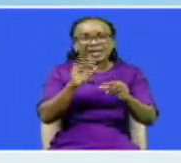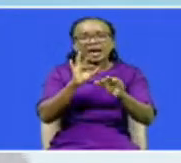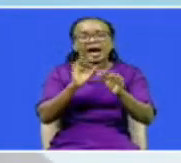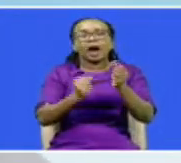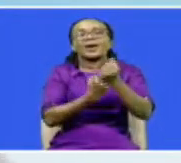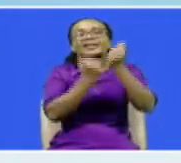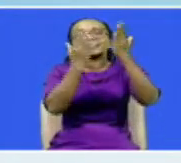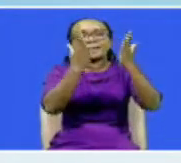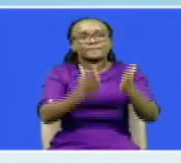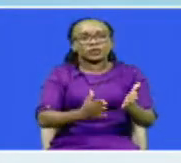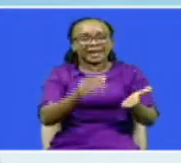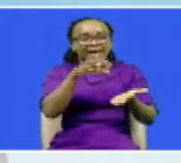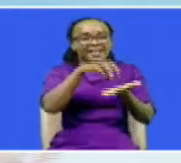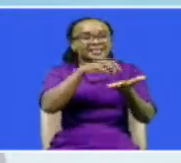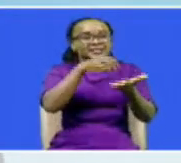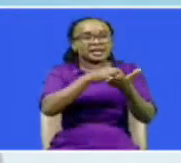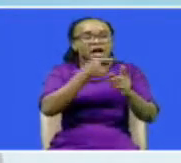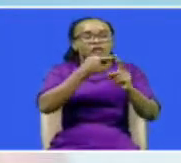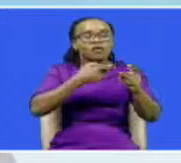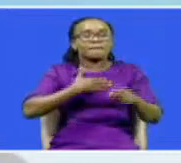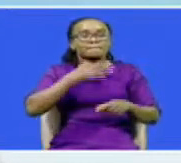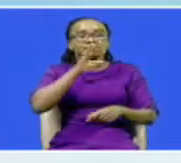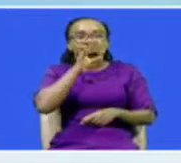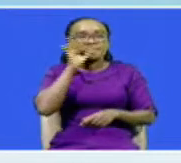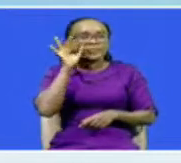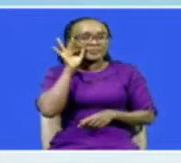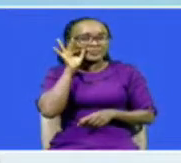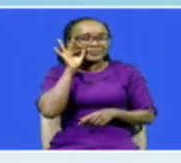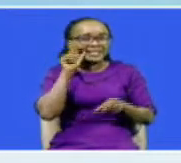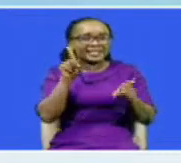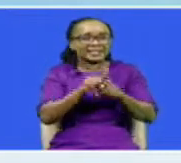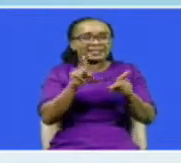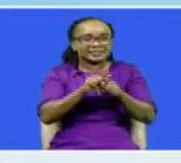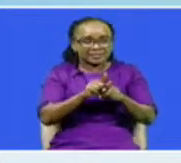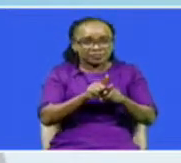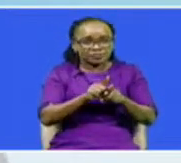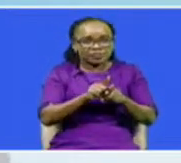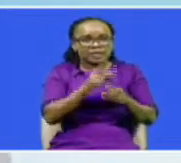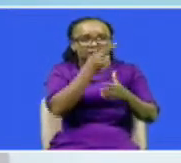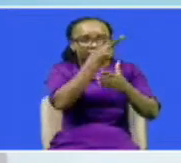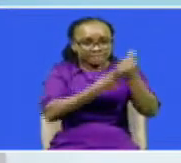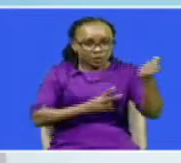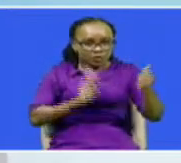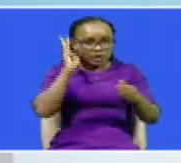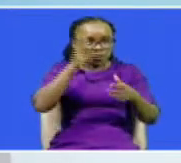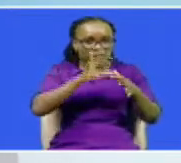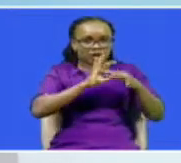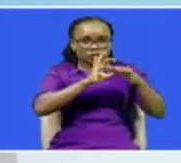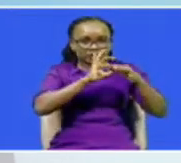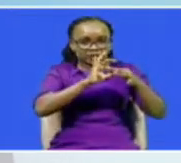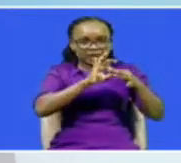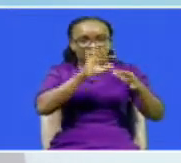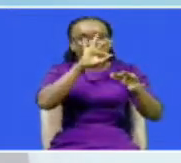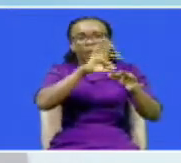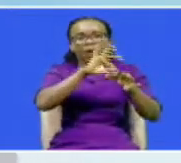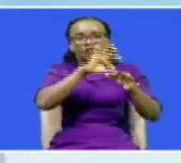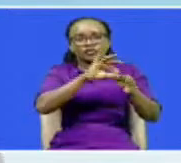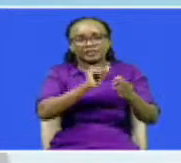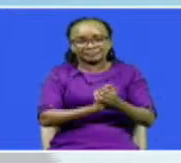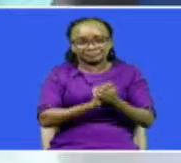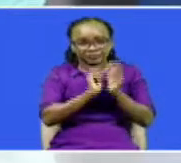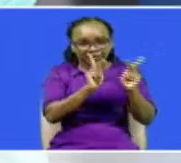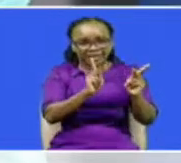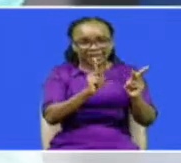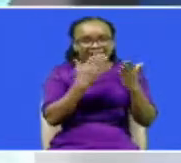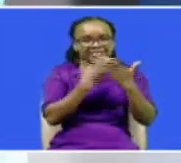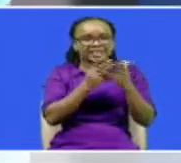this statement from my boss as the Roots Party and Justina was to consolidate our vote. Yes. All right. Thank